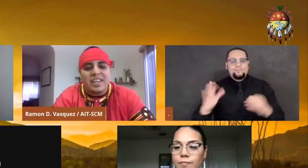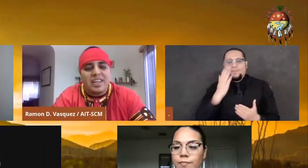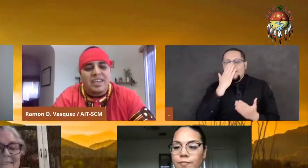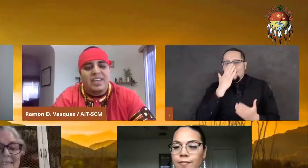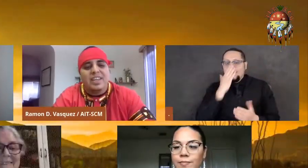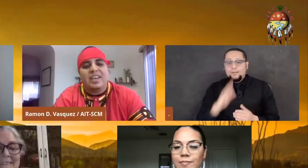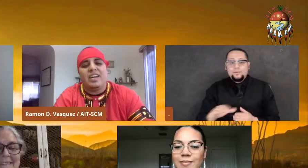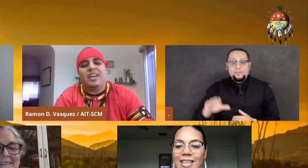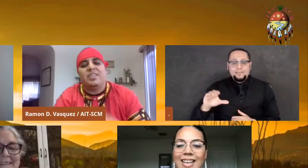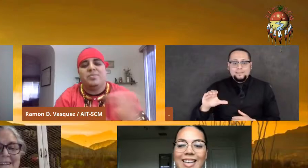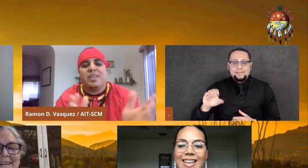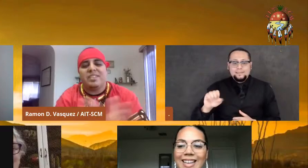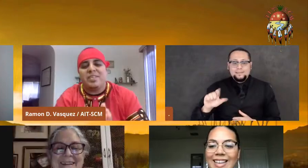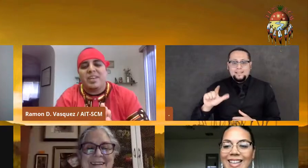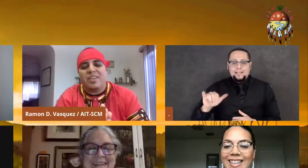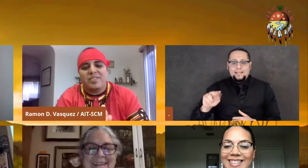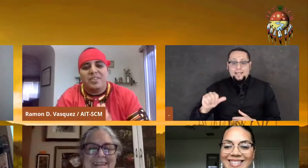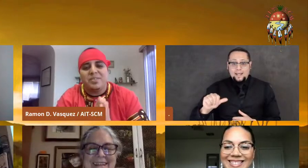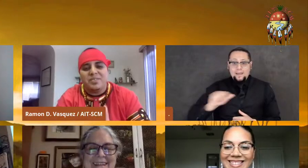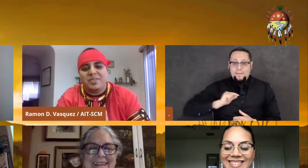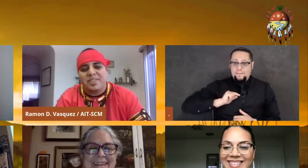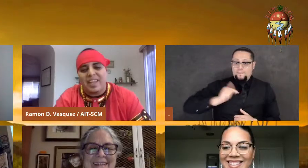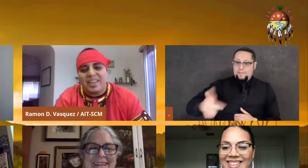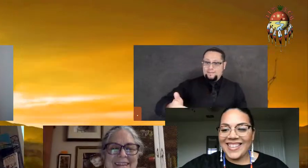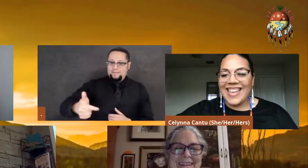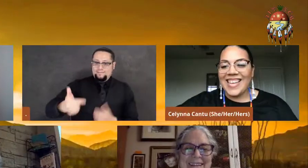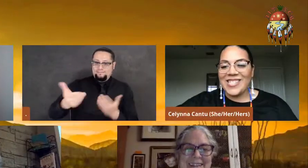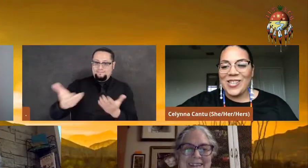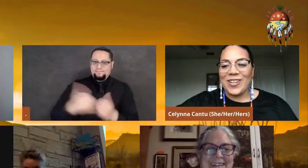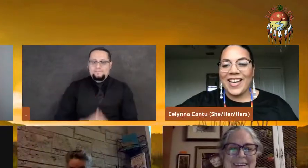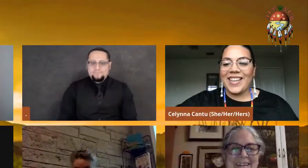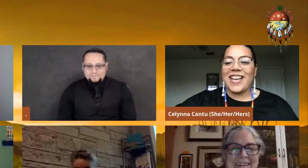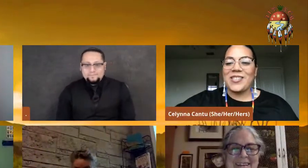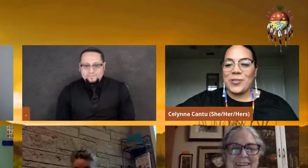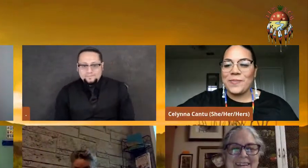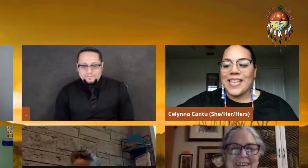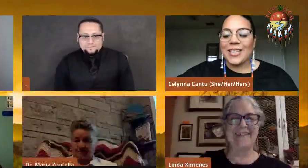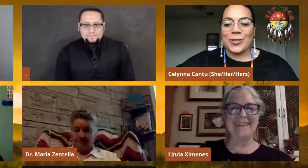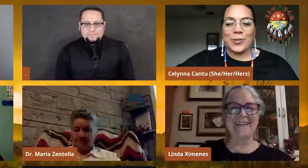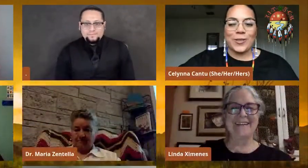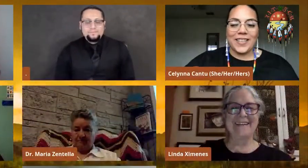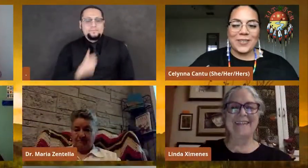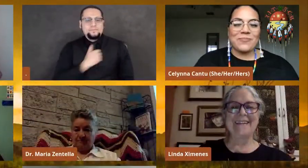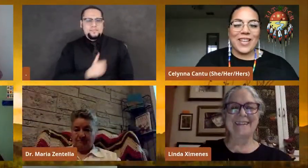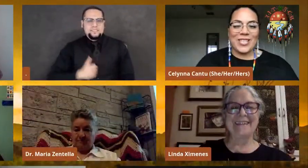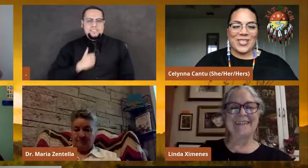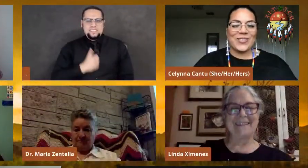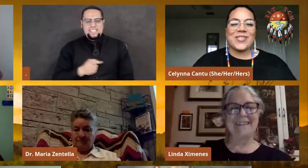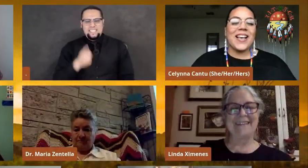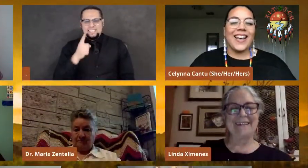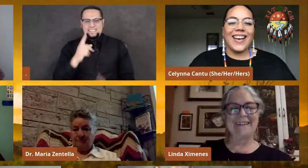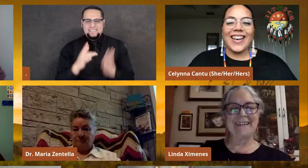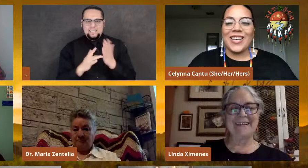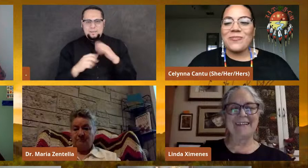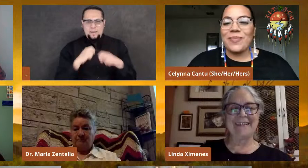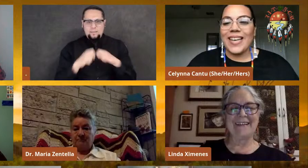much. Selena, pass it back off to you. Thank you. Sorry, I had some technical issues.